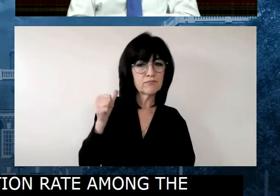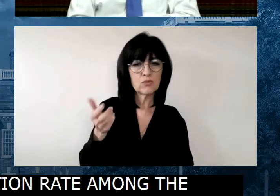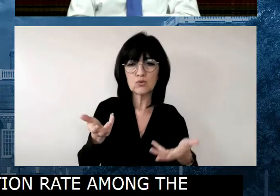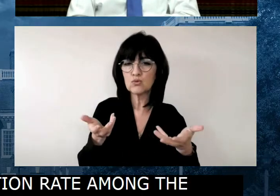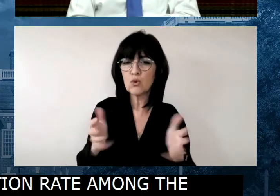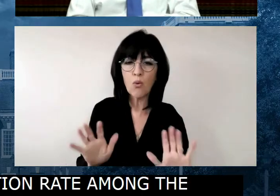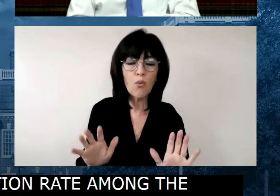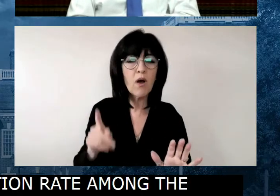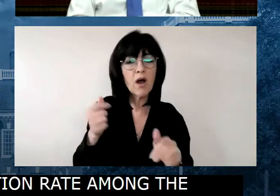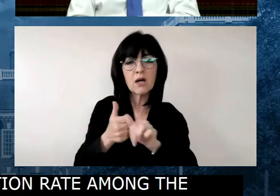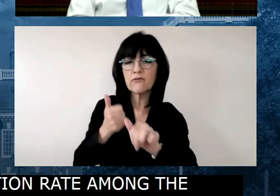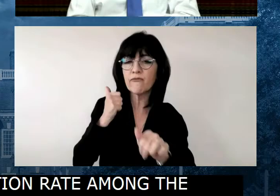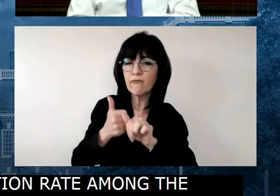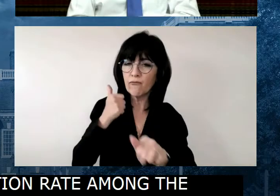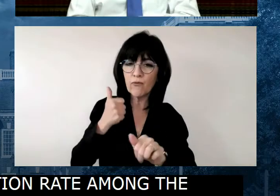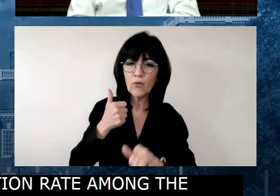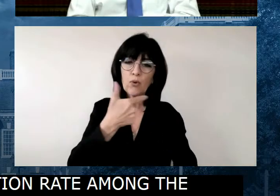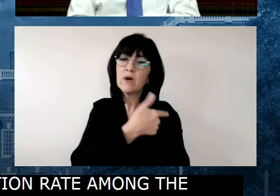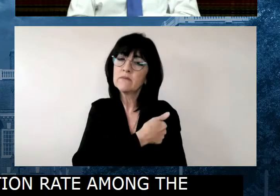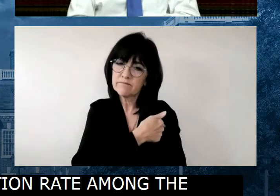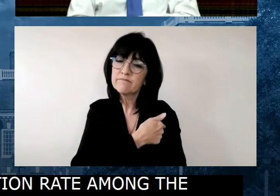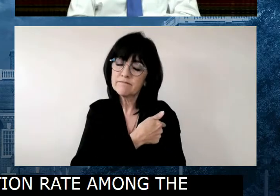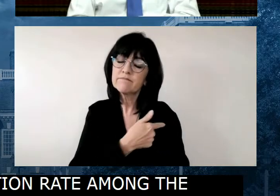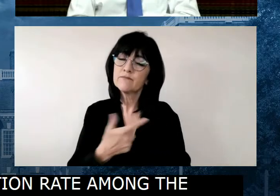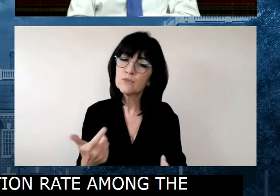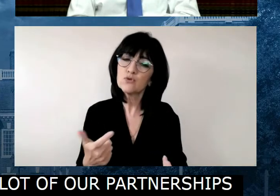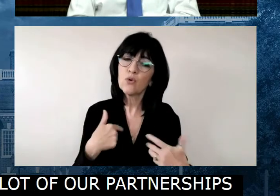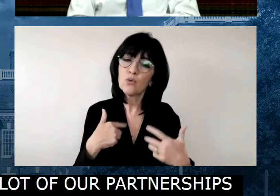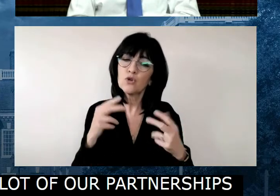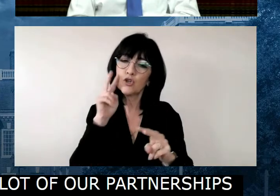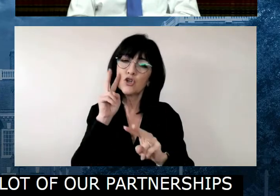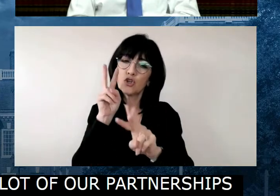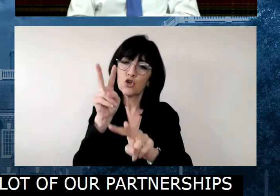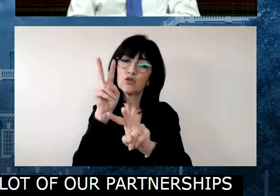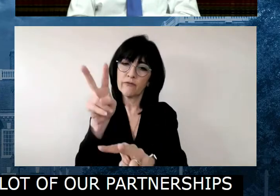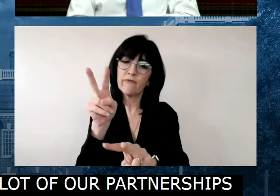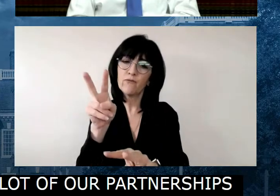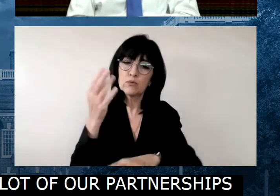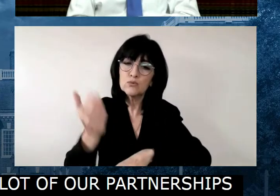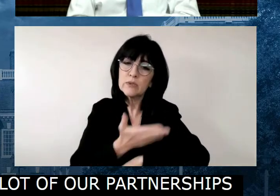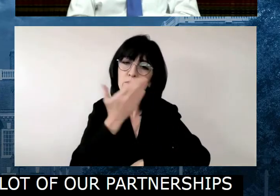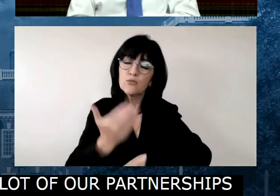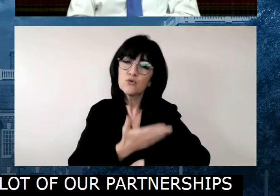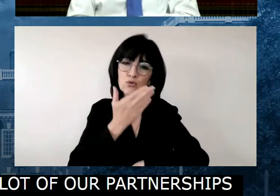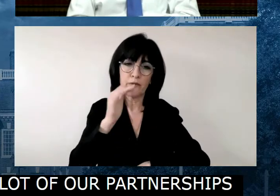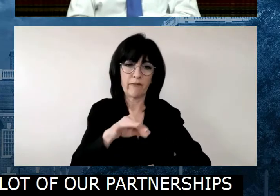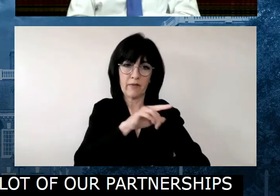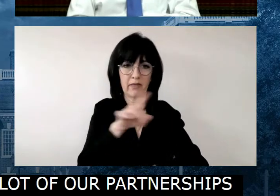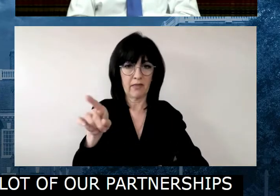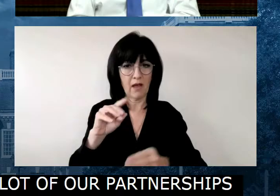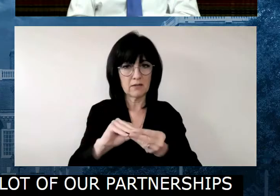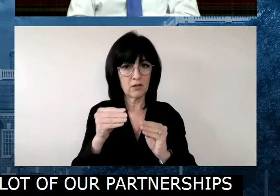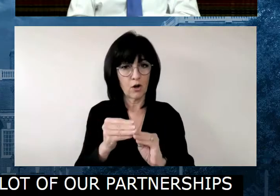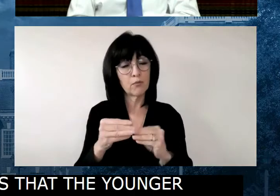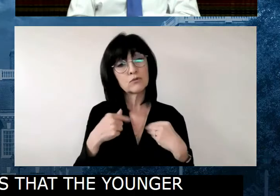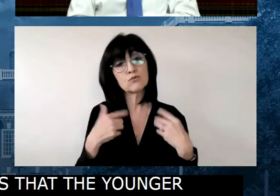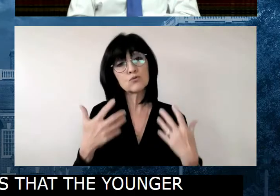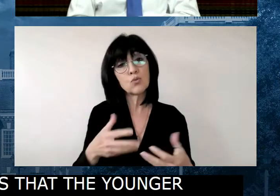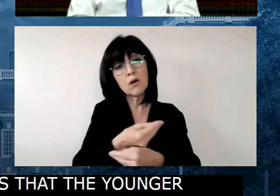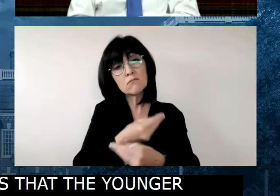frequent and our partners there. So really looking forward to working on that and providing information for people to